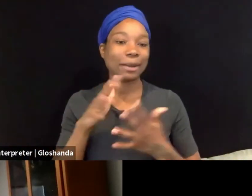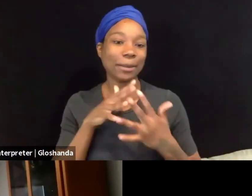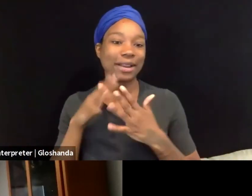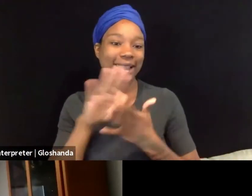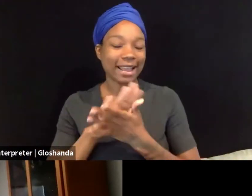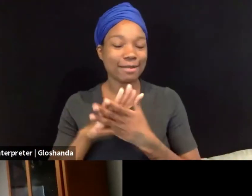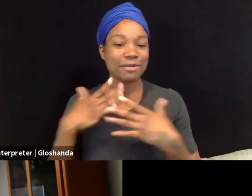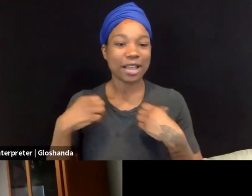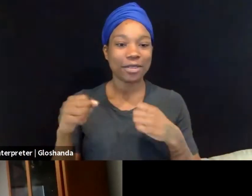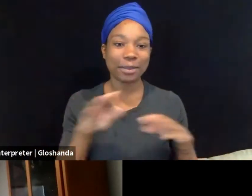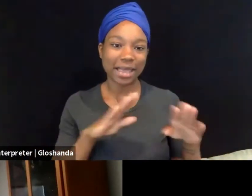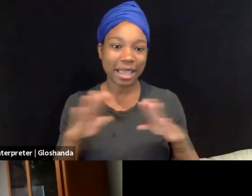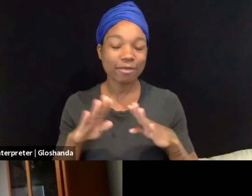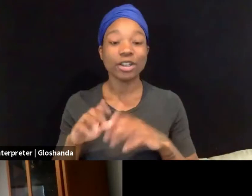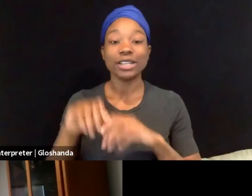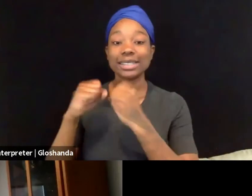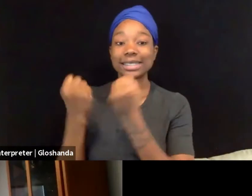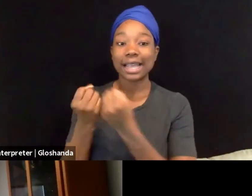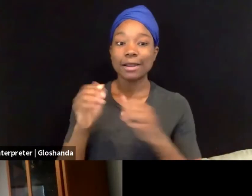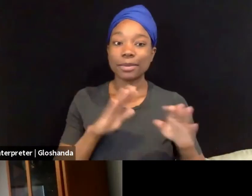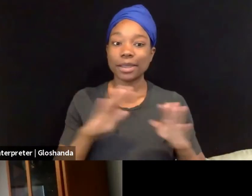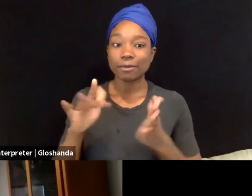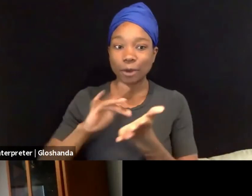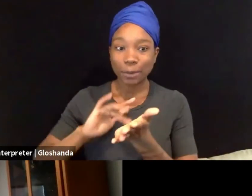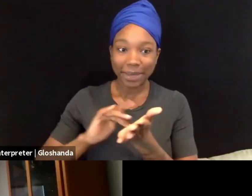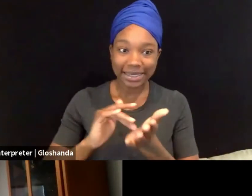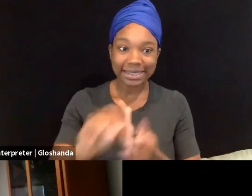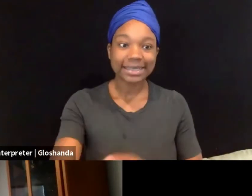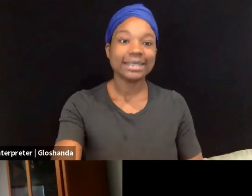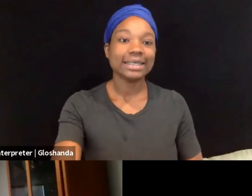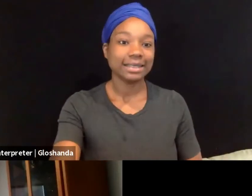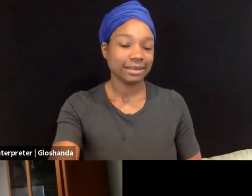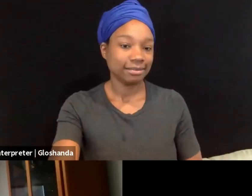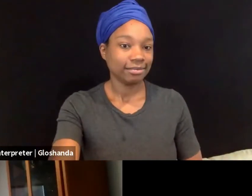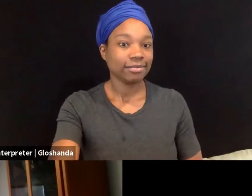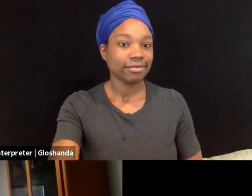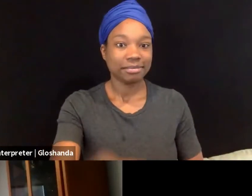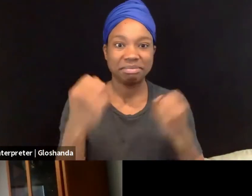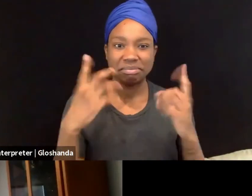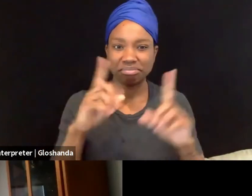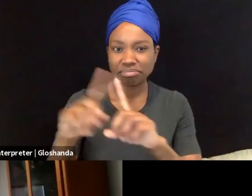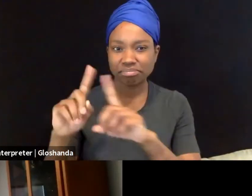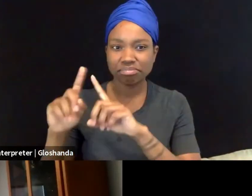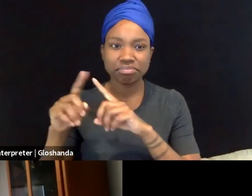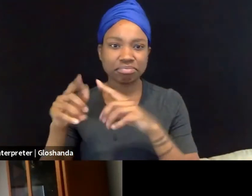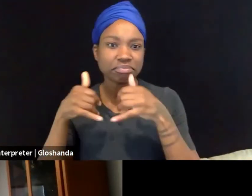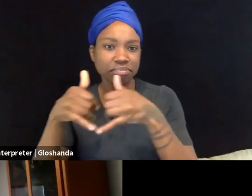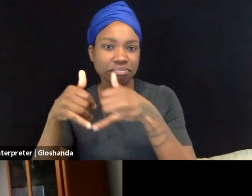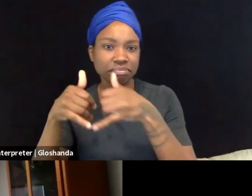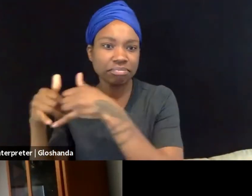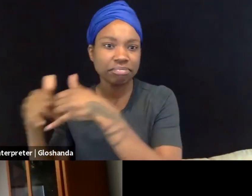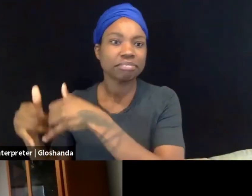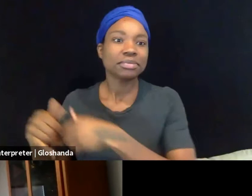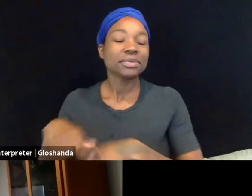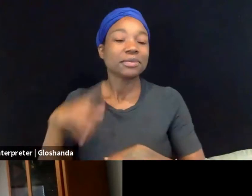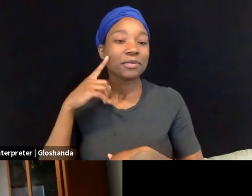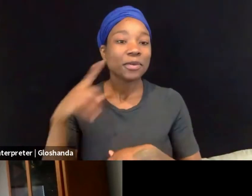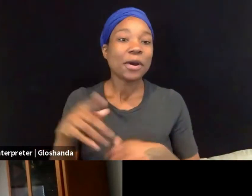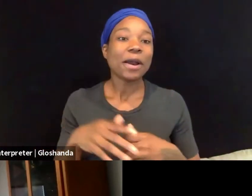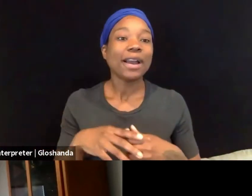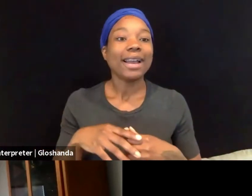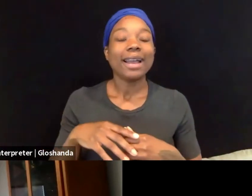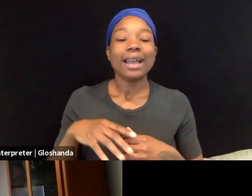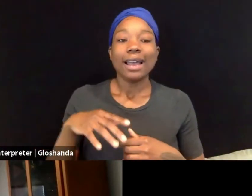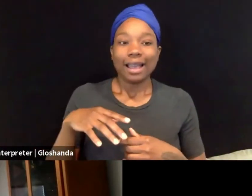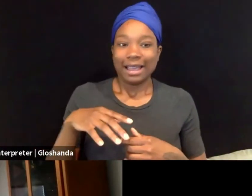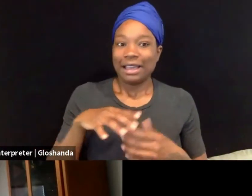the Society of Behavioral Medicine, and she's received numerous awards such as the American Academy of Health Behavior Research Laureate, the Healthcare